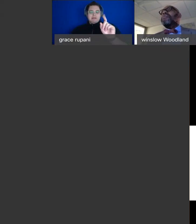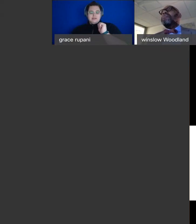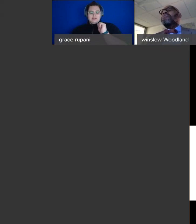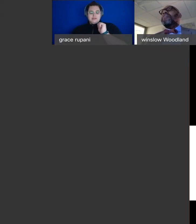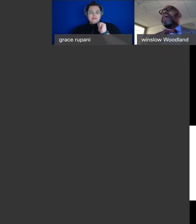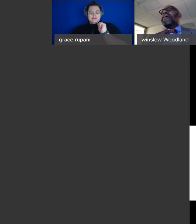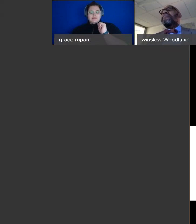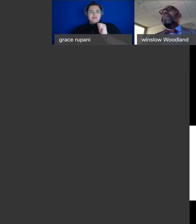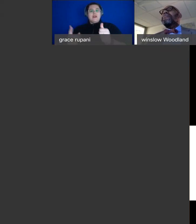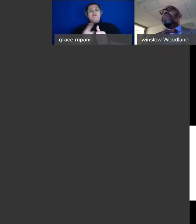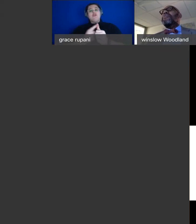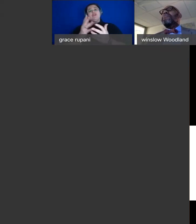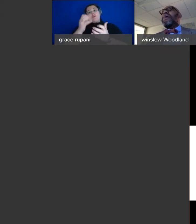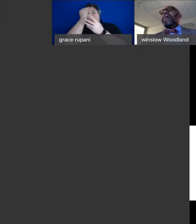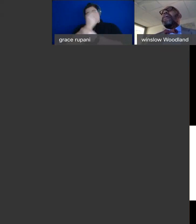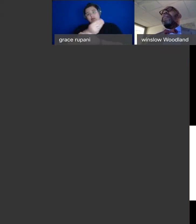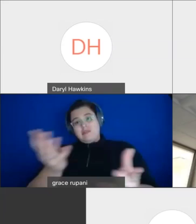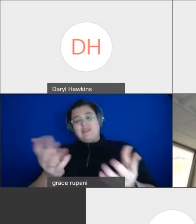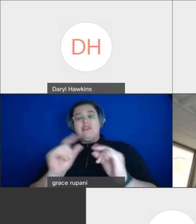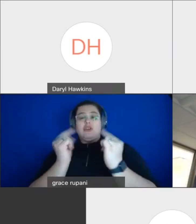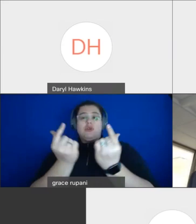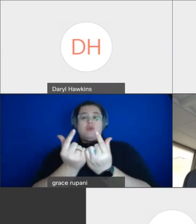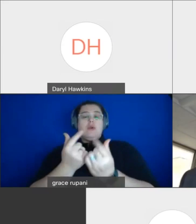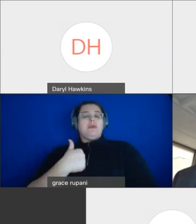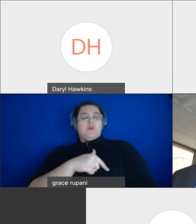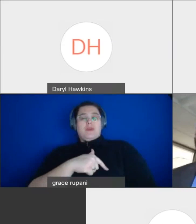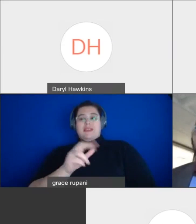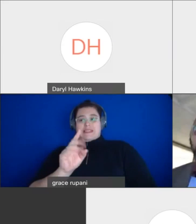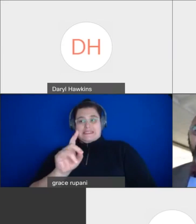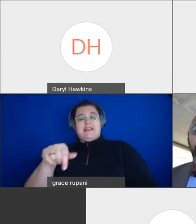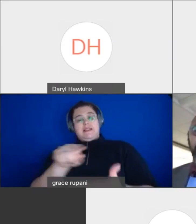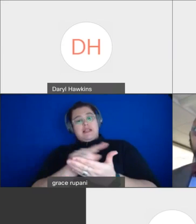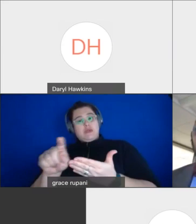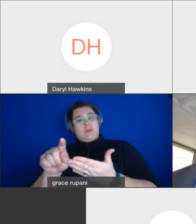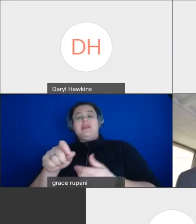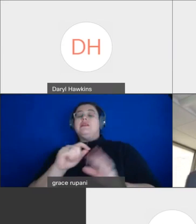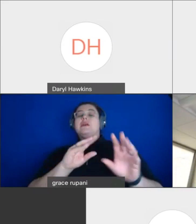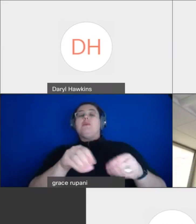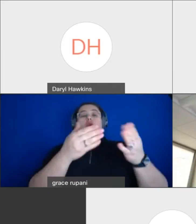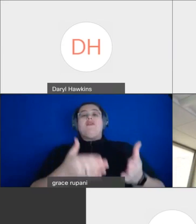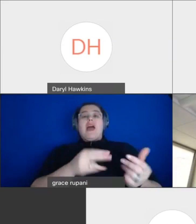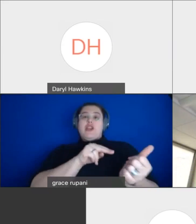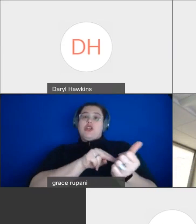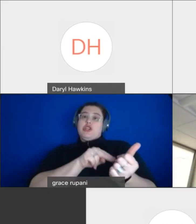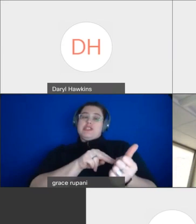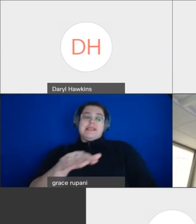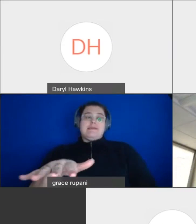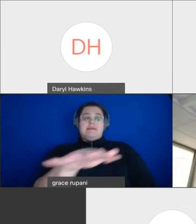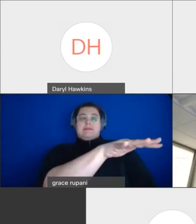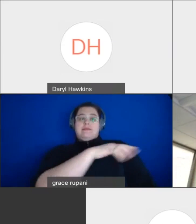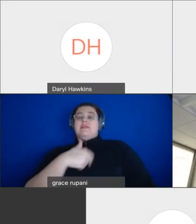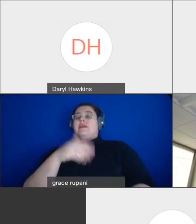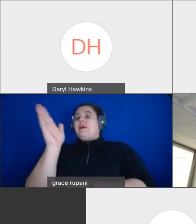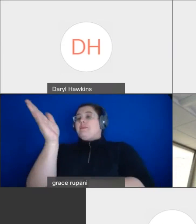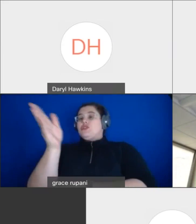share with the group that this week we had a presentation for our provider nurses that was conducted by DC